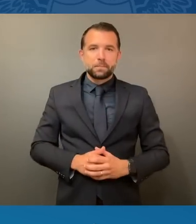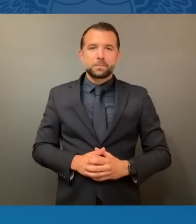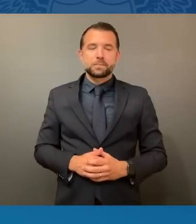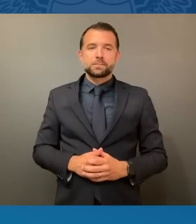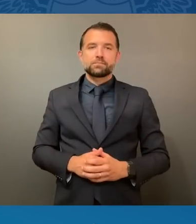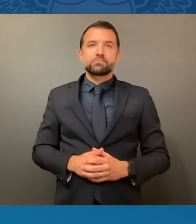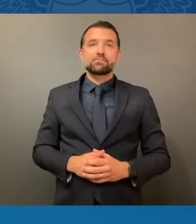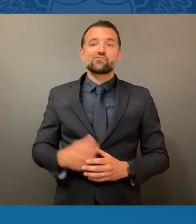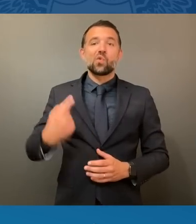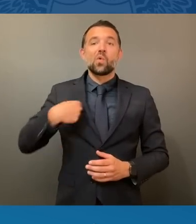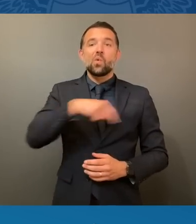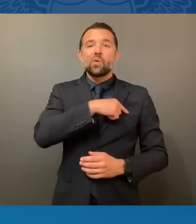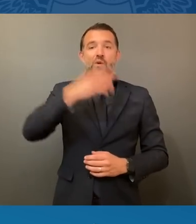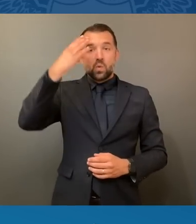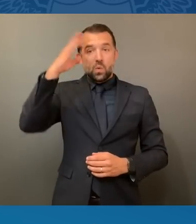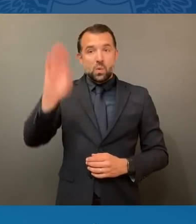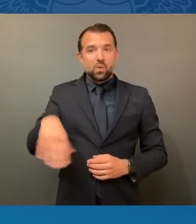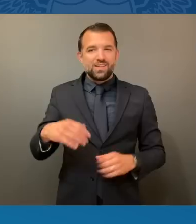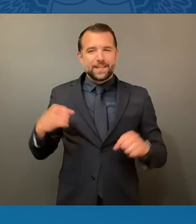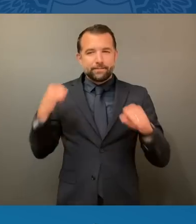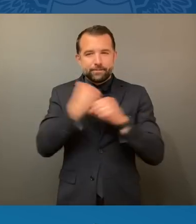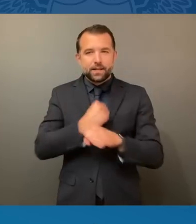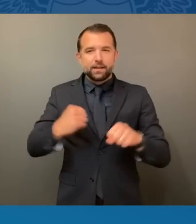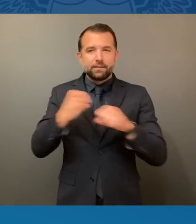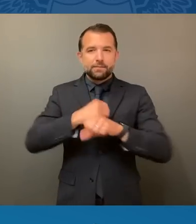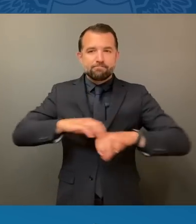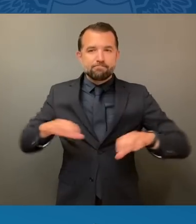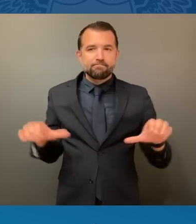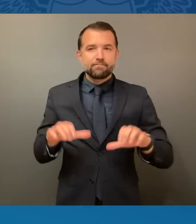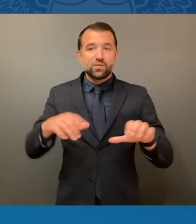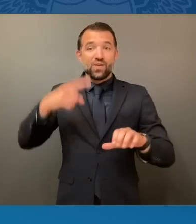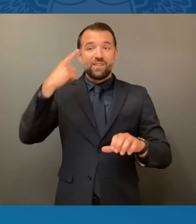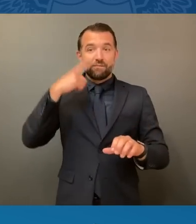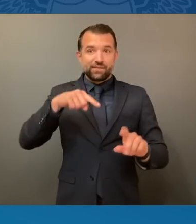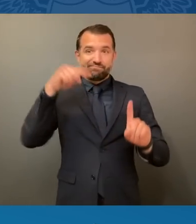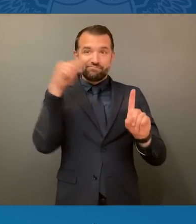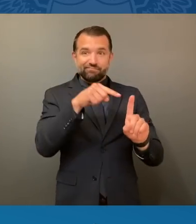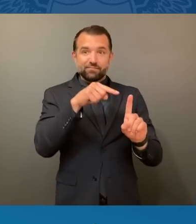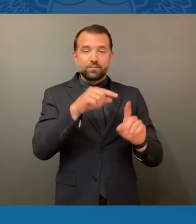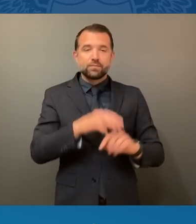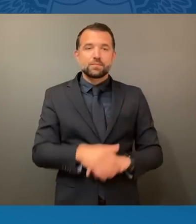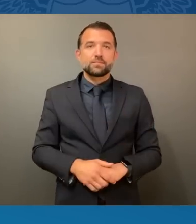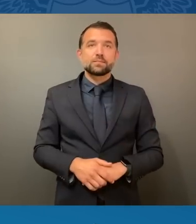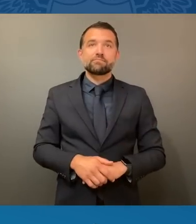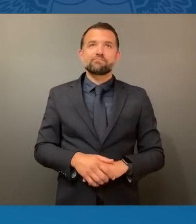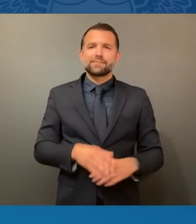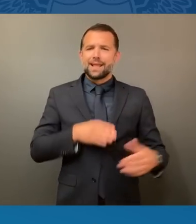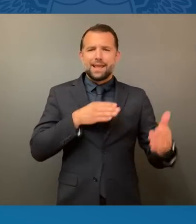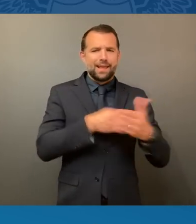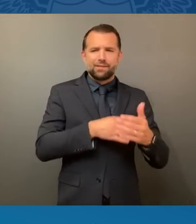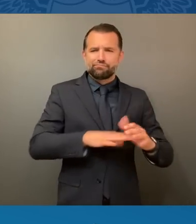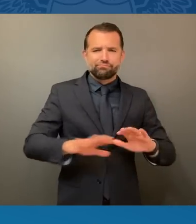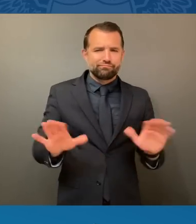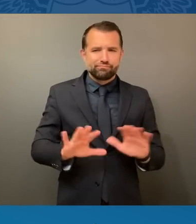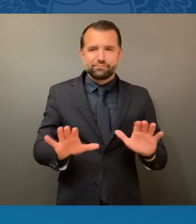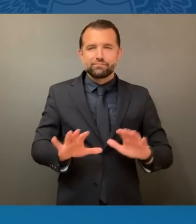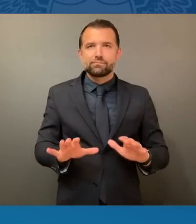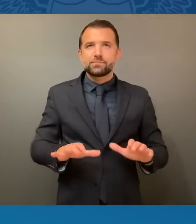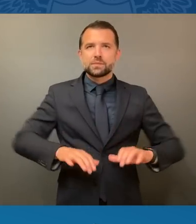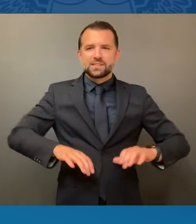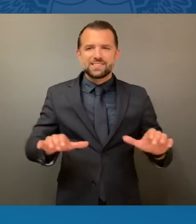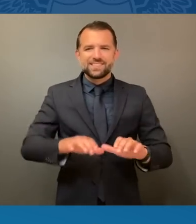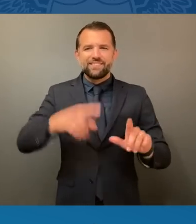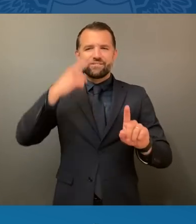we're fighting for something, That's right. not against something, but for something. Absolutely. And we are strong. And